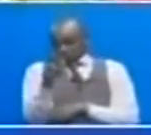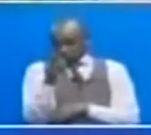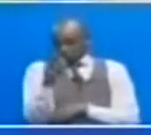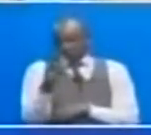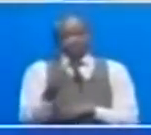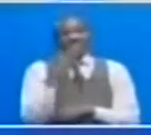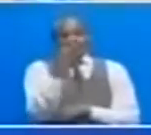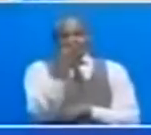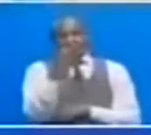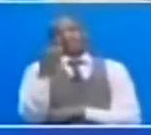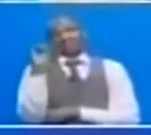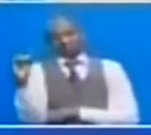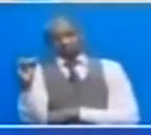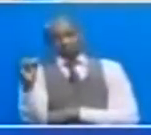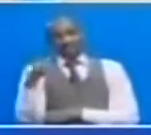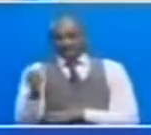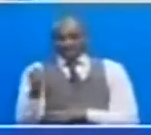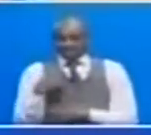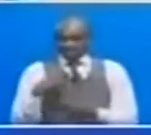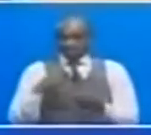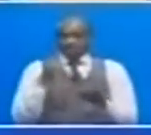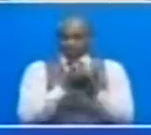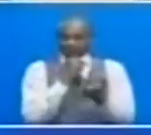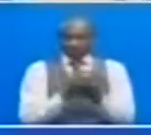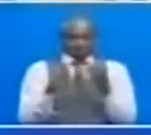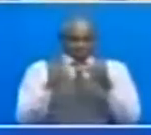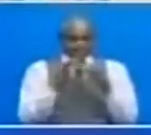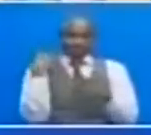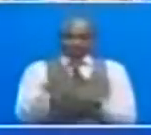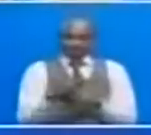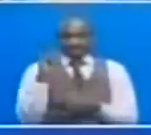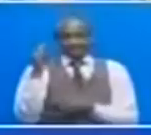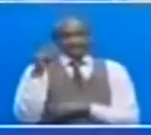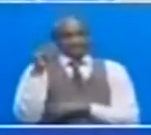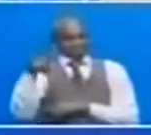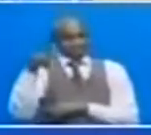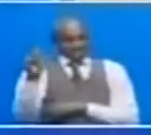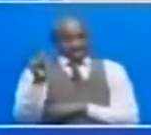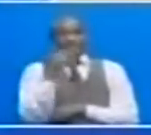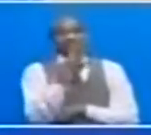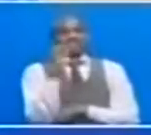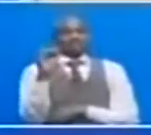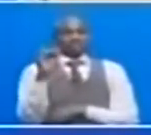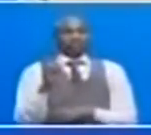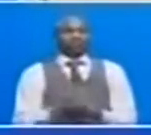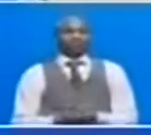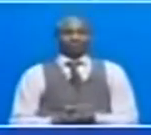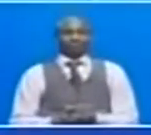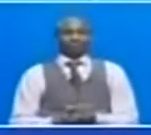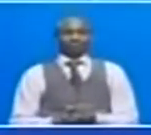Technology 3-0, as Postal Corporation of Kenya beat Kenya Airports Authority 3-0.